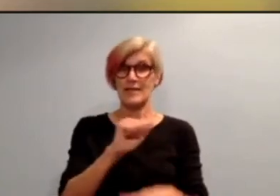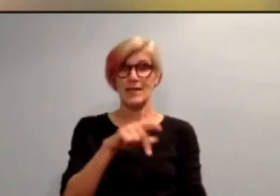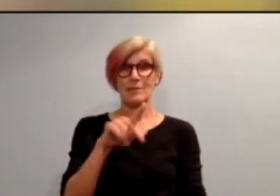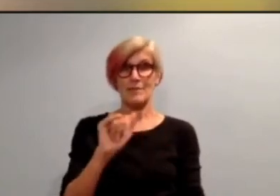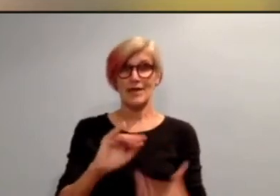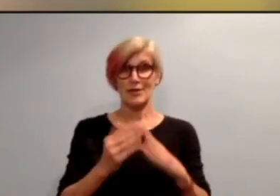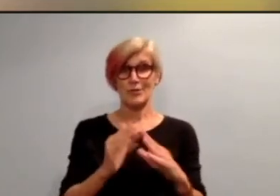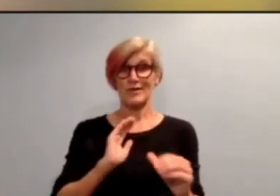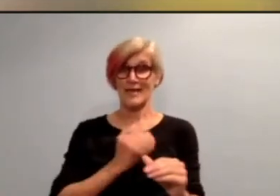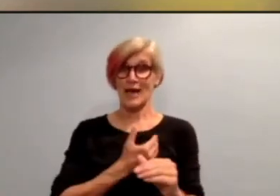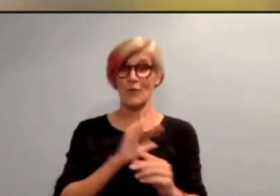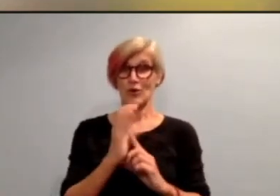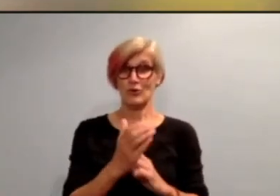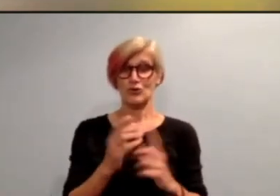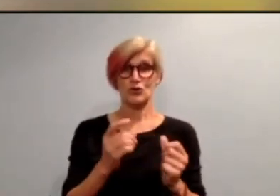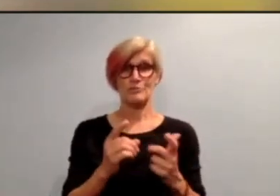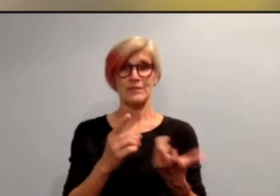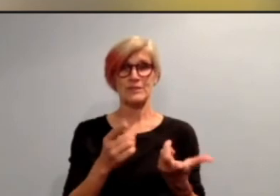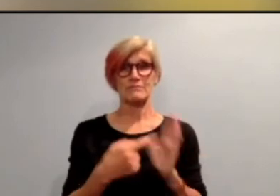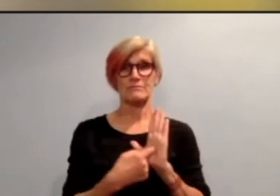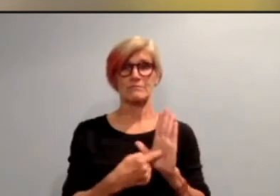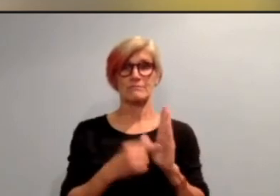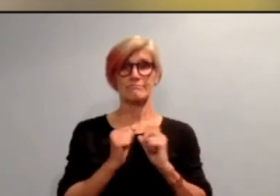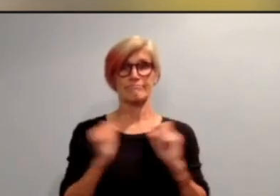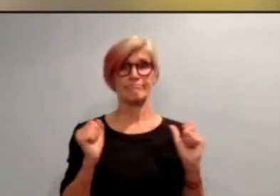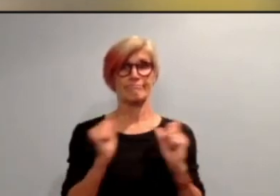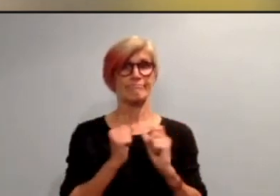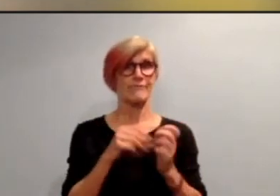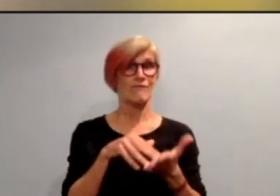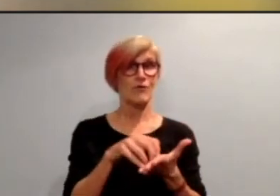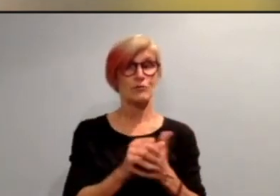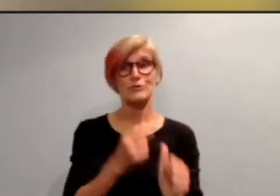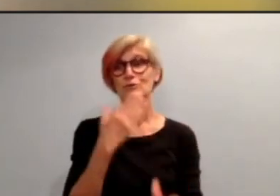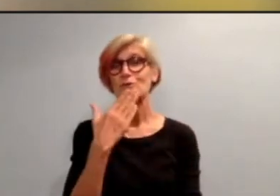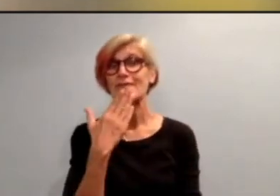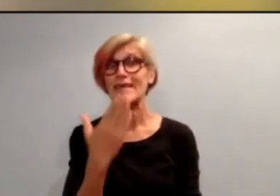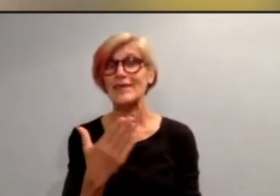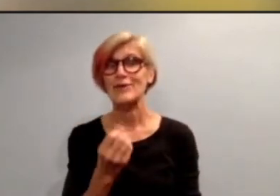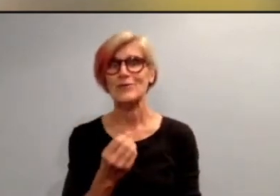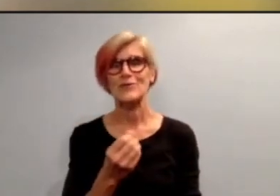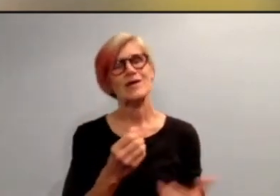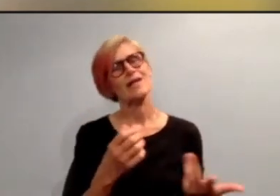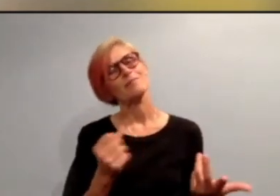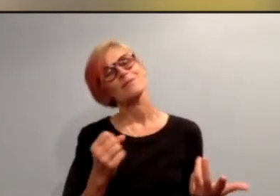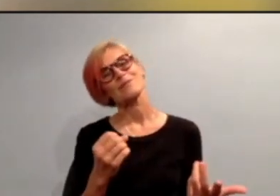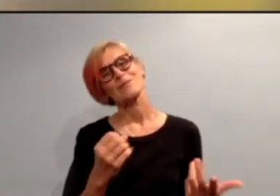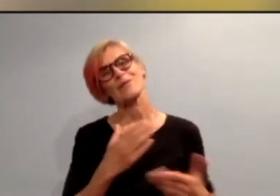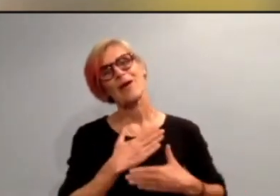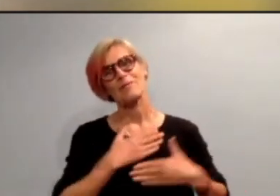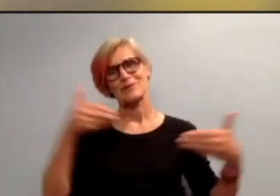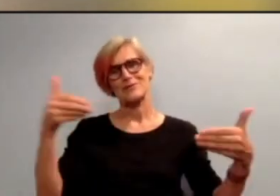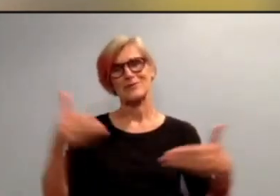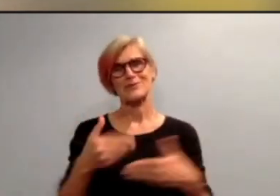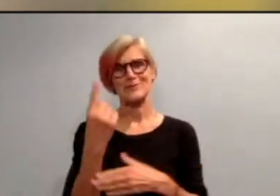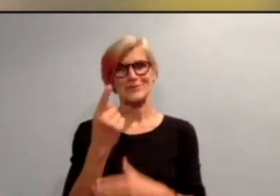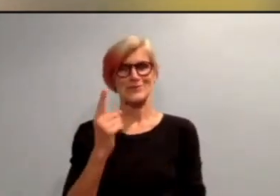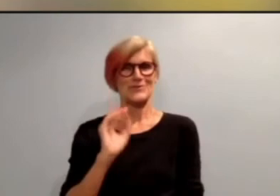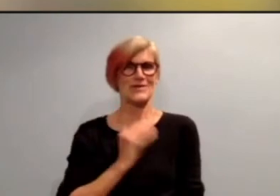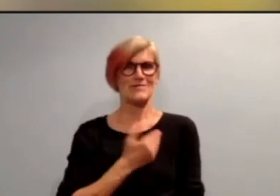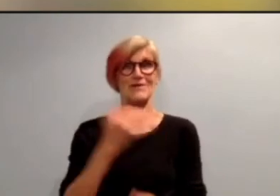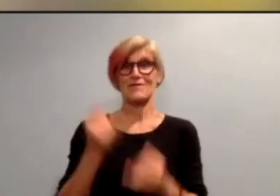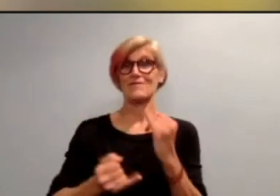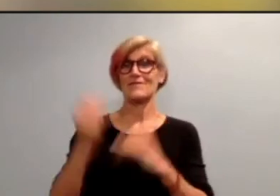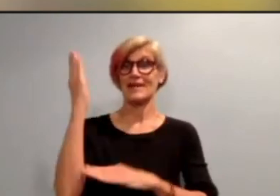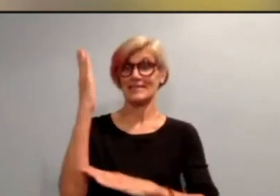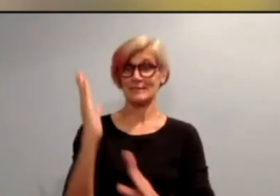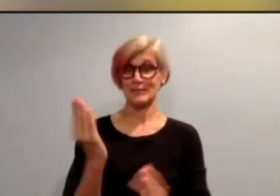be completely vulnerable in front of everyone. So I want to say thank you. But I'm so happy to introduce one of our final speakers